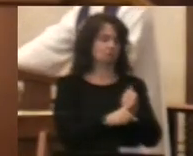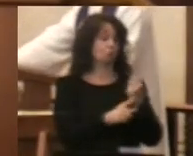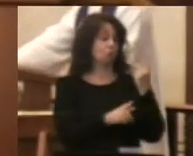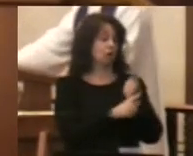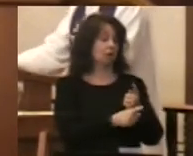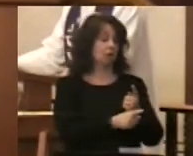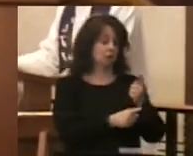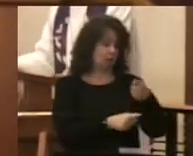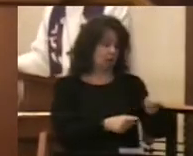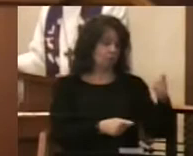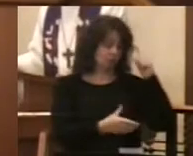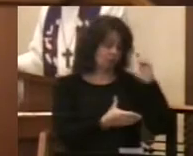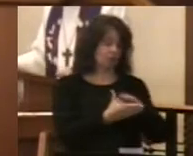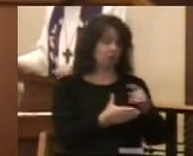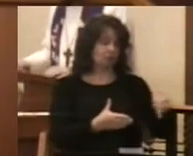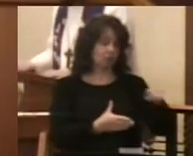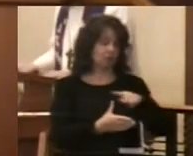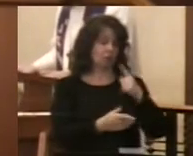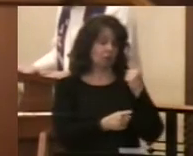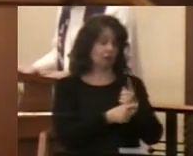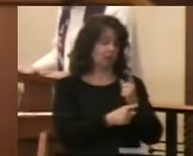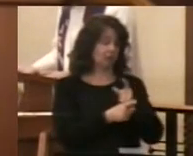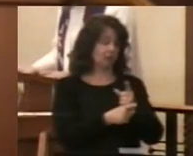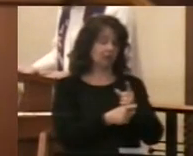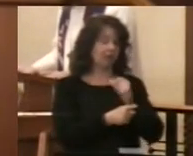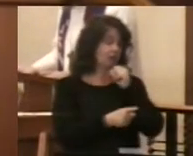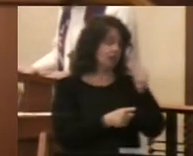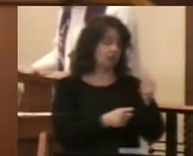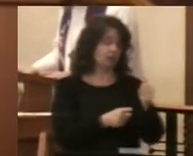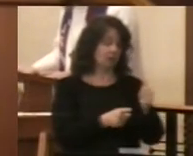believed that they were right instead of repenting to God.